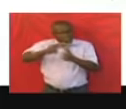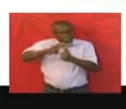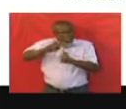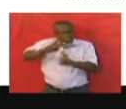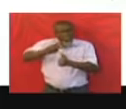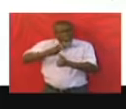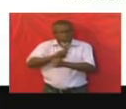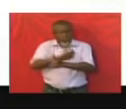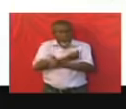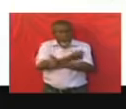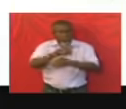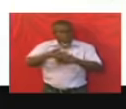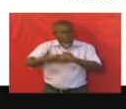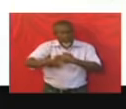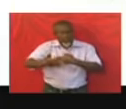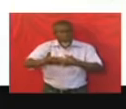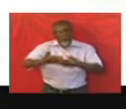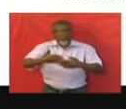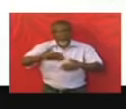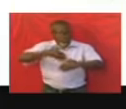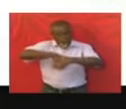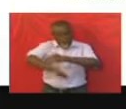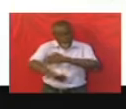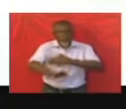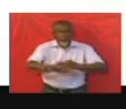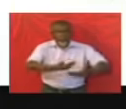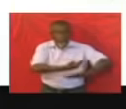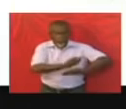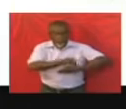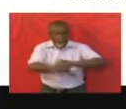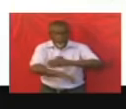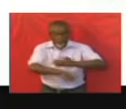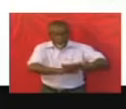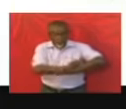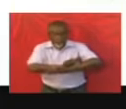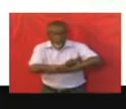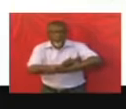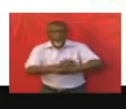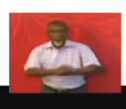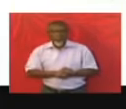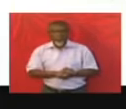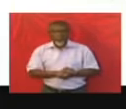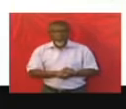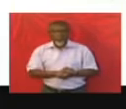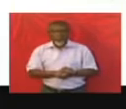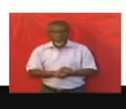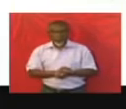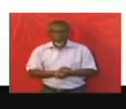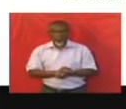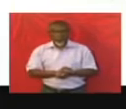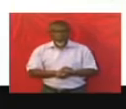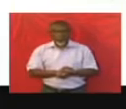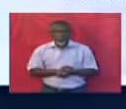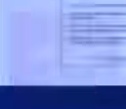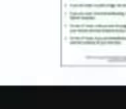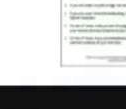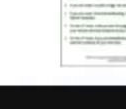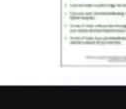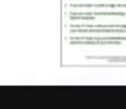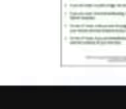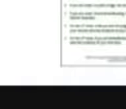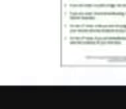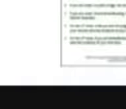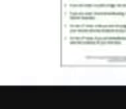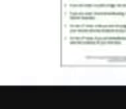of Pfizer after you've delivered. The vaccines are approved for breastfeeding. And the last in these slides is just for